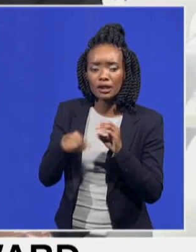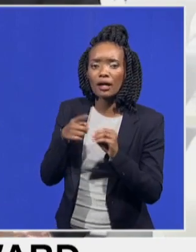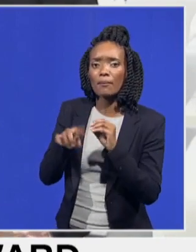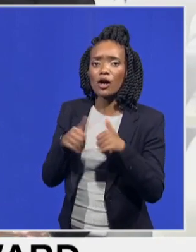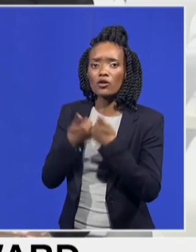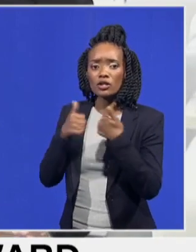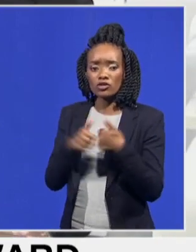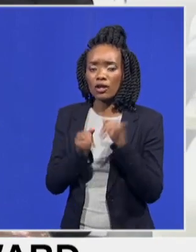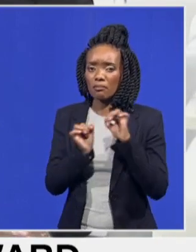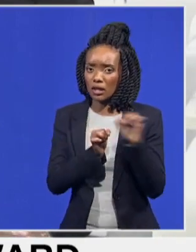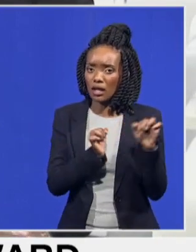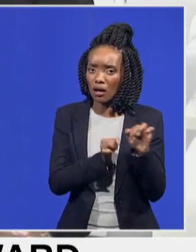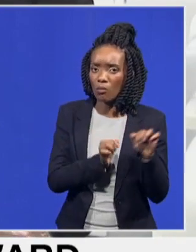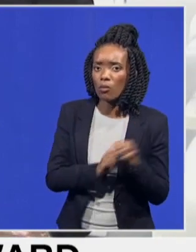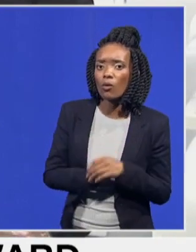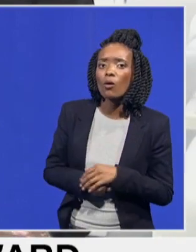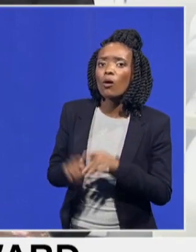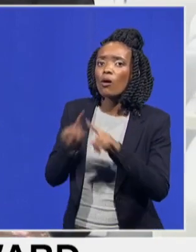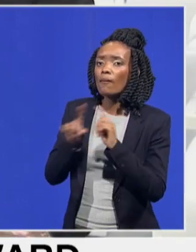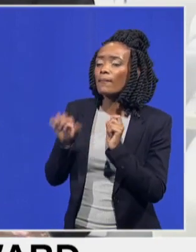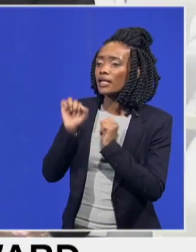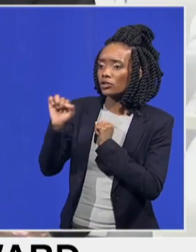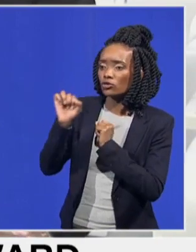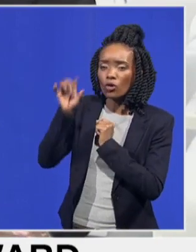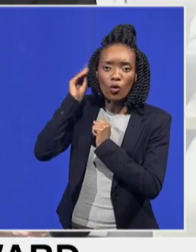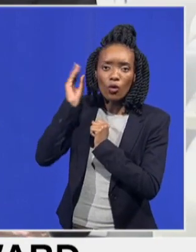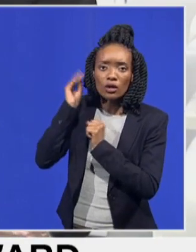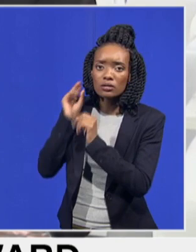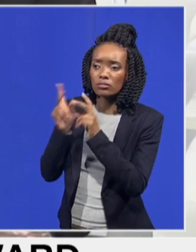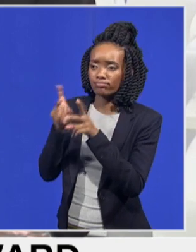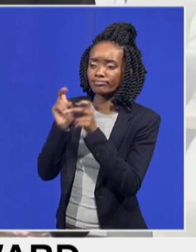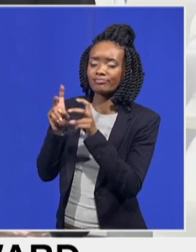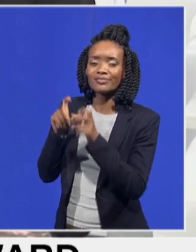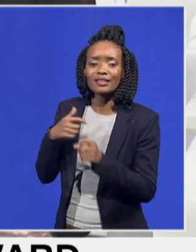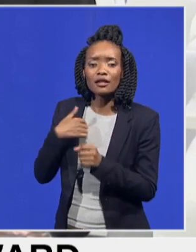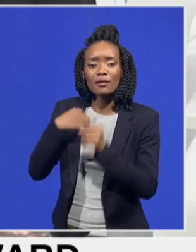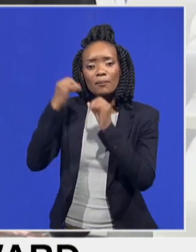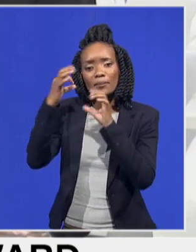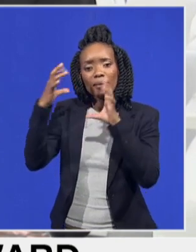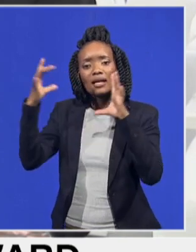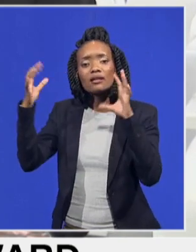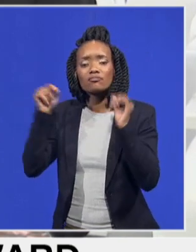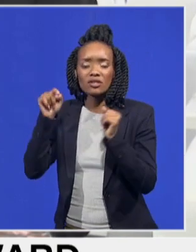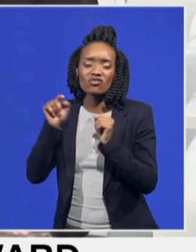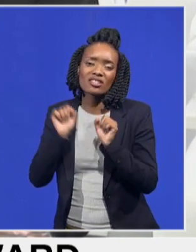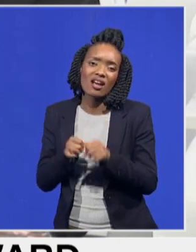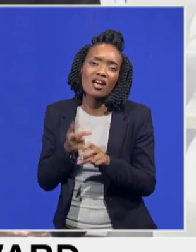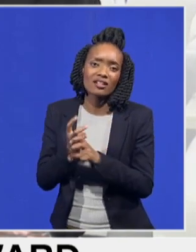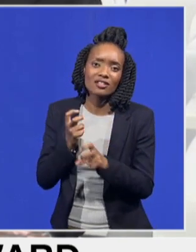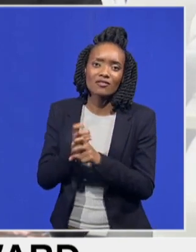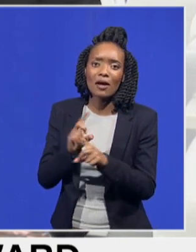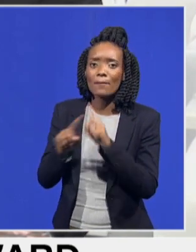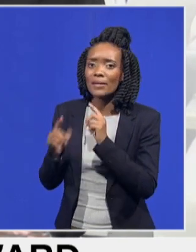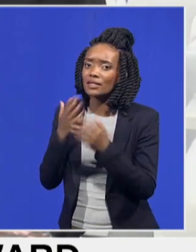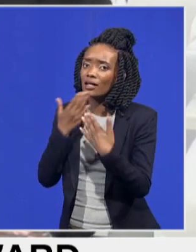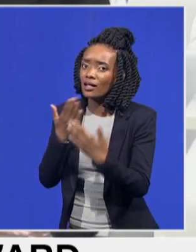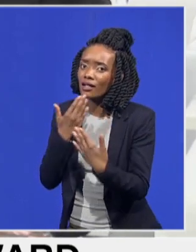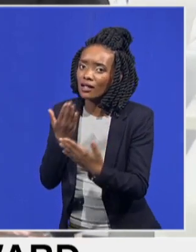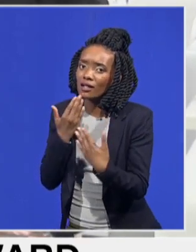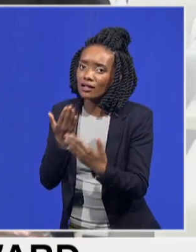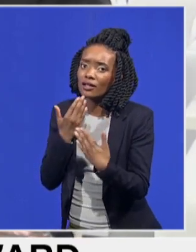as well. But just hearing from your experience, and I imagine that it's been a difficult one, but thank you so much for talking to us, Mr.